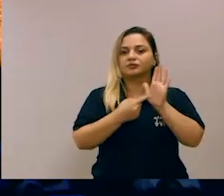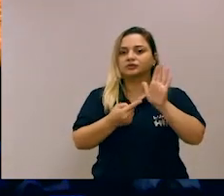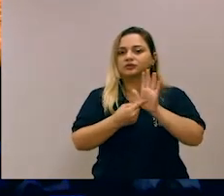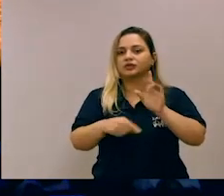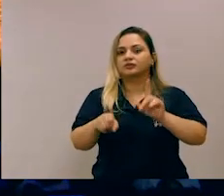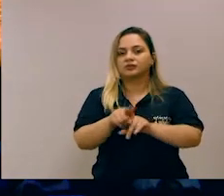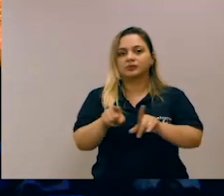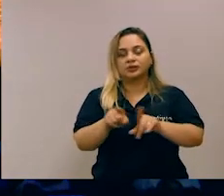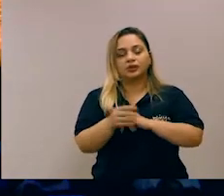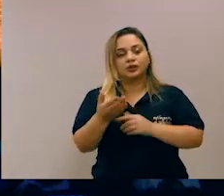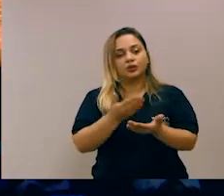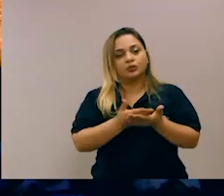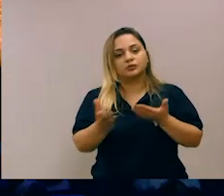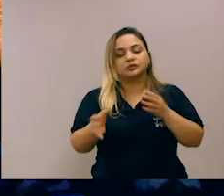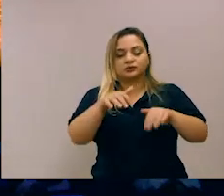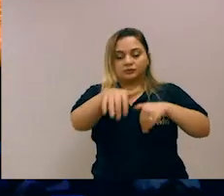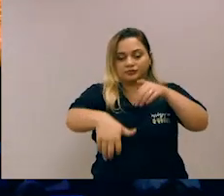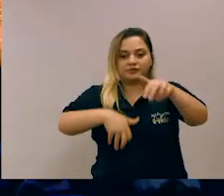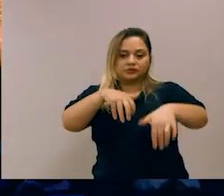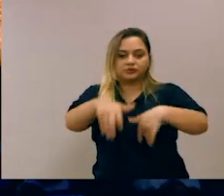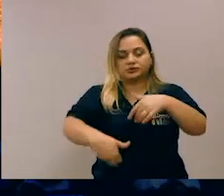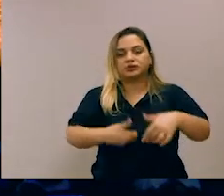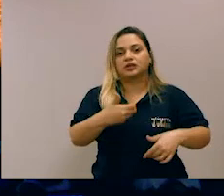do excavations here,